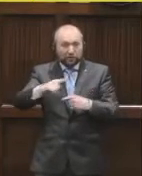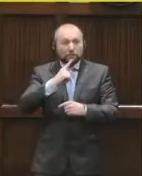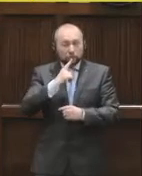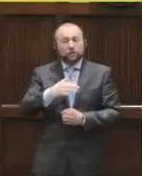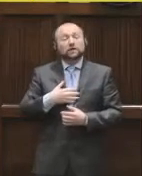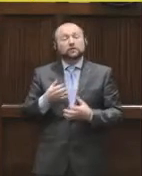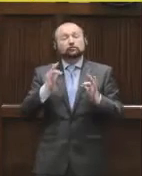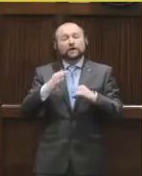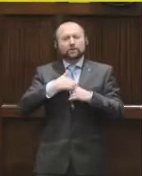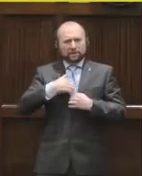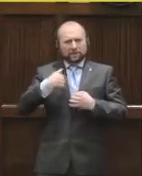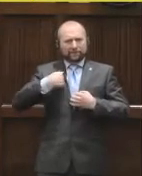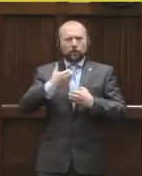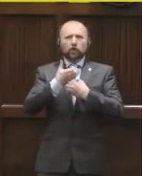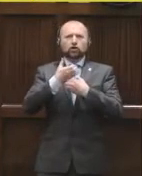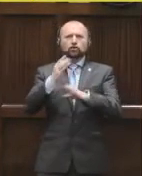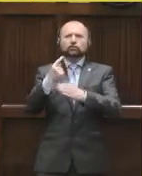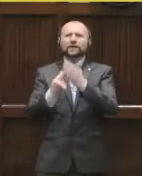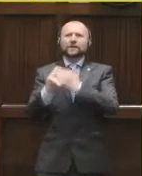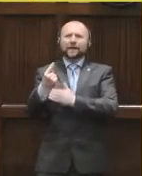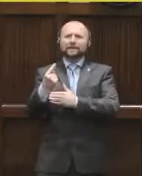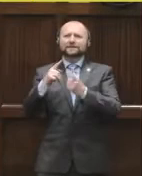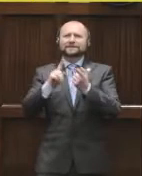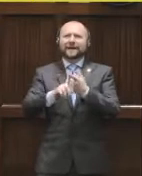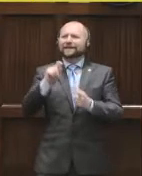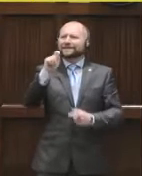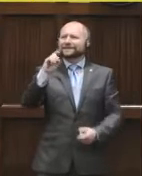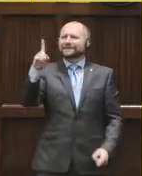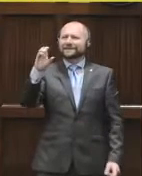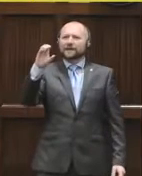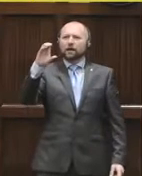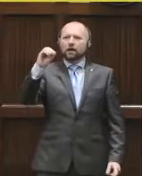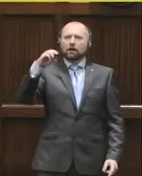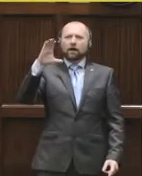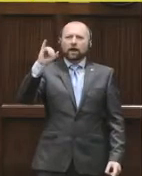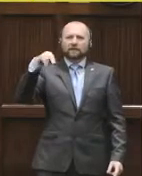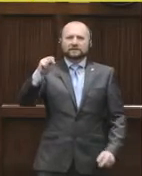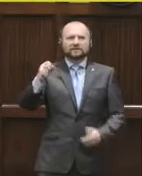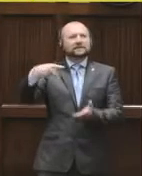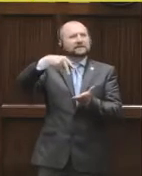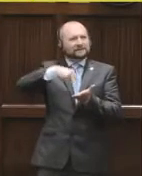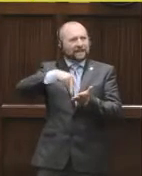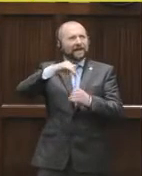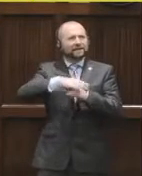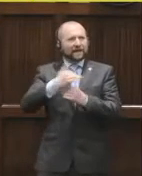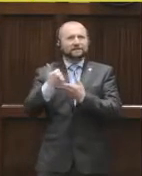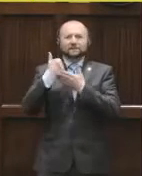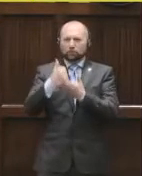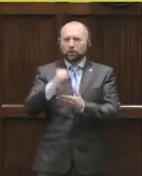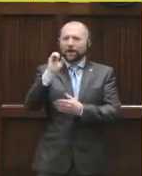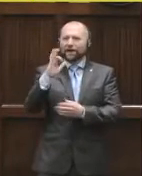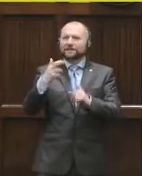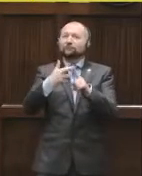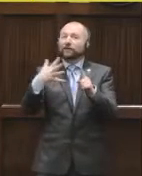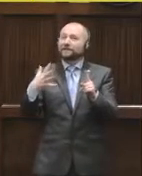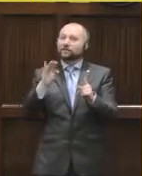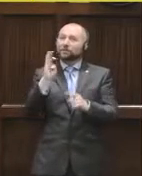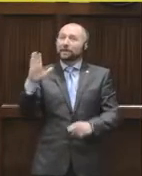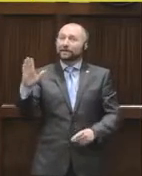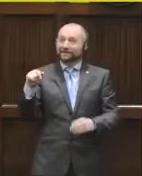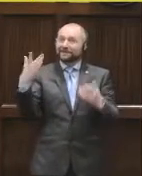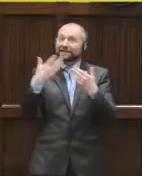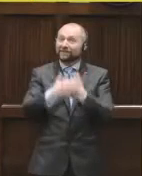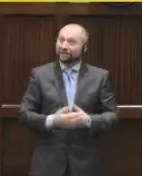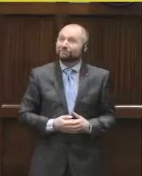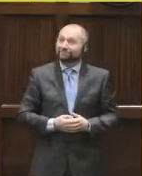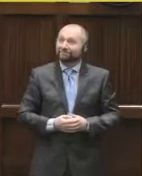Independents with Deputy Collins, to stand here to support this bill this evening. And as I said, everybody